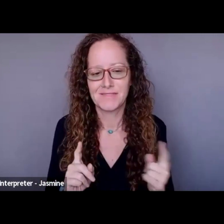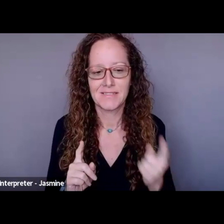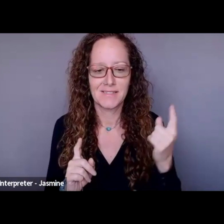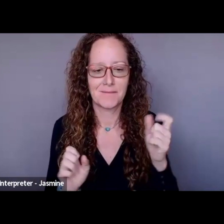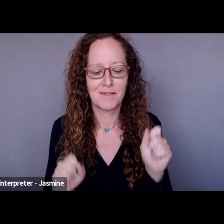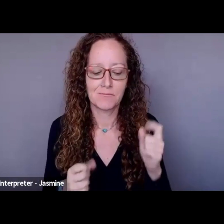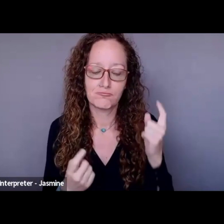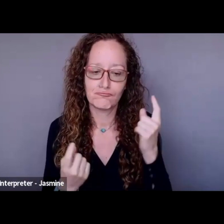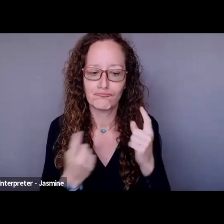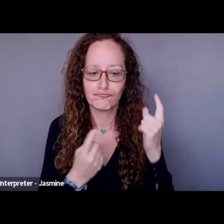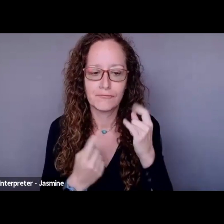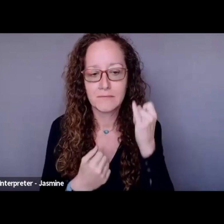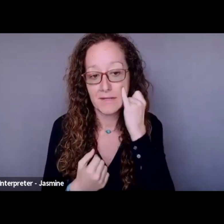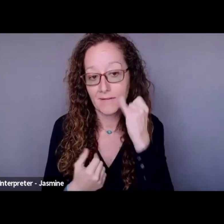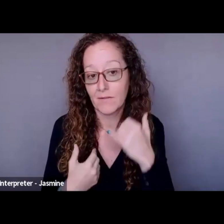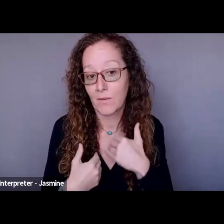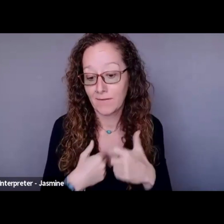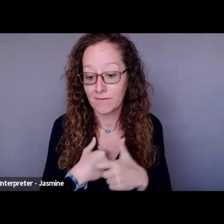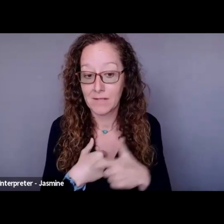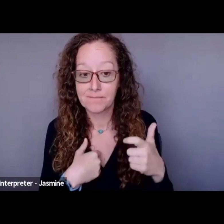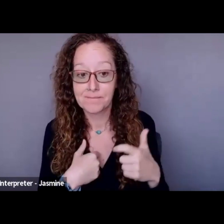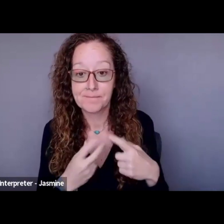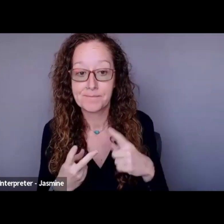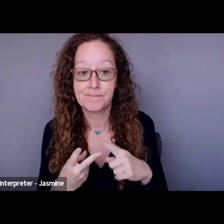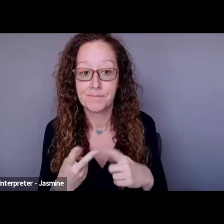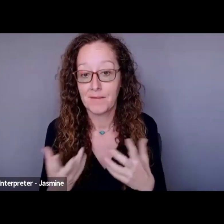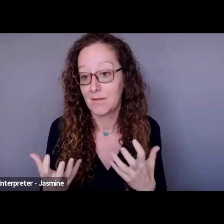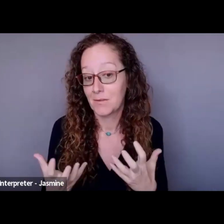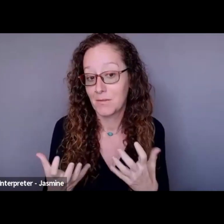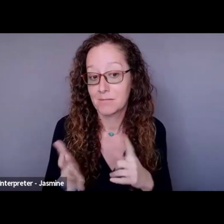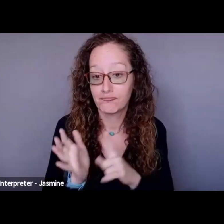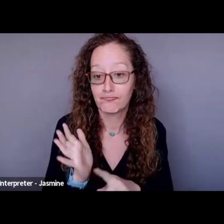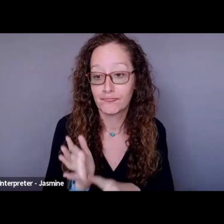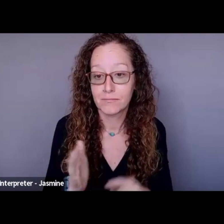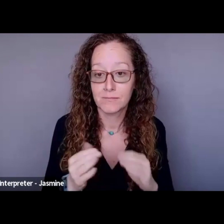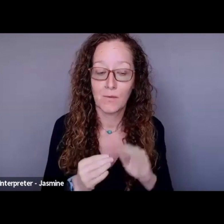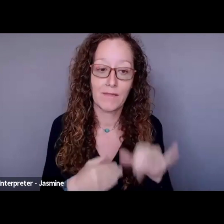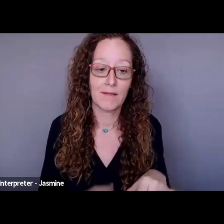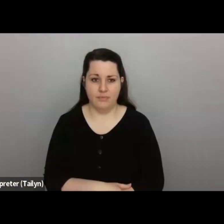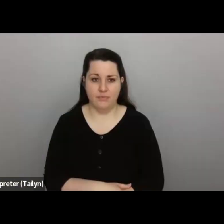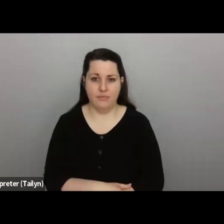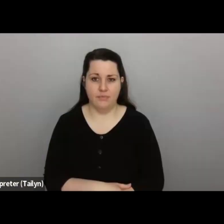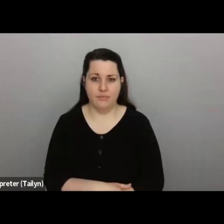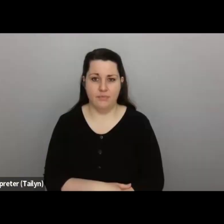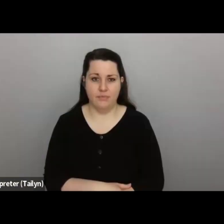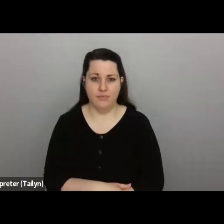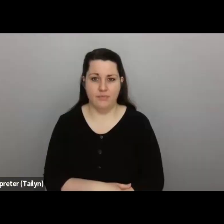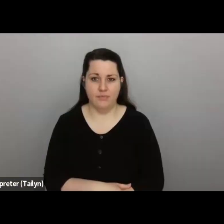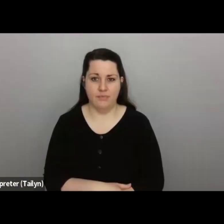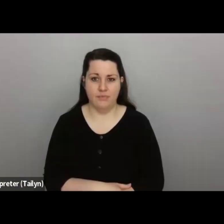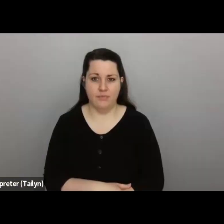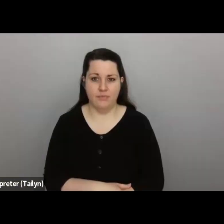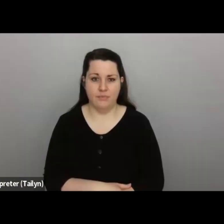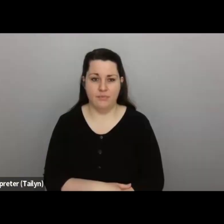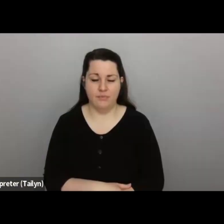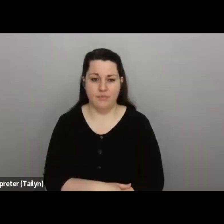can consider if you have the extra time and you want to explore those things. So, just